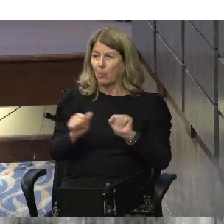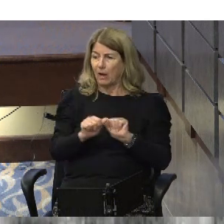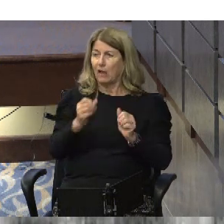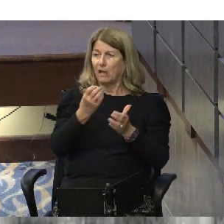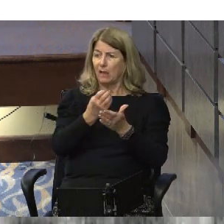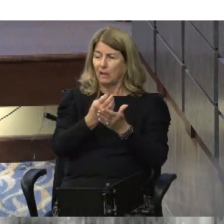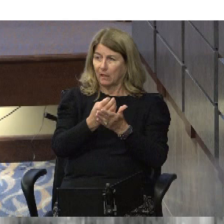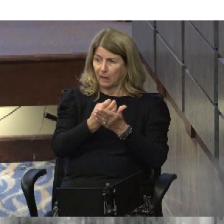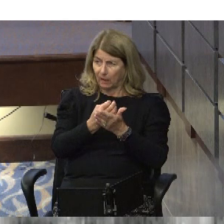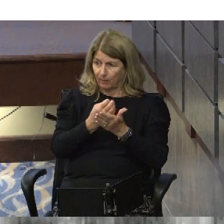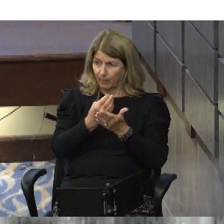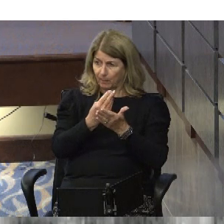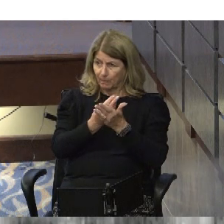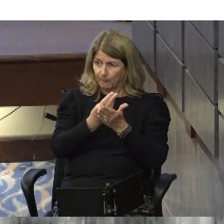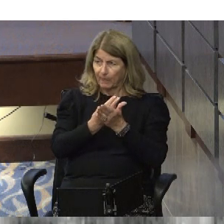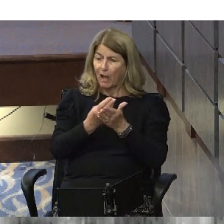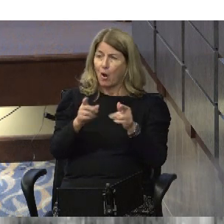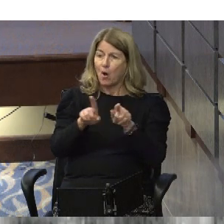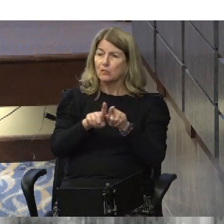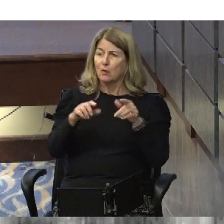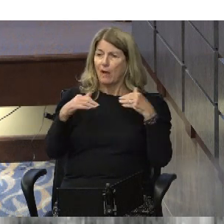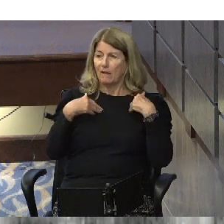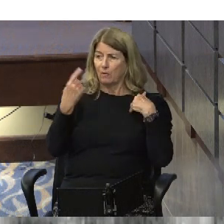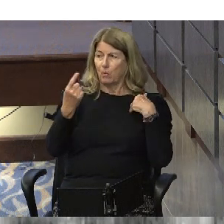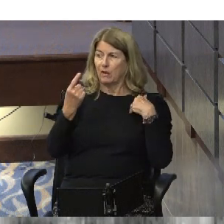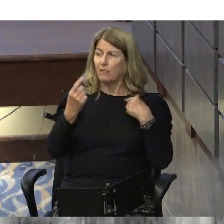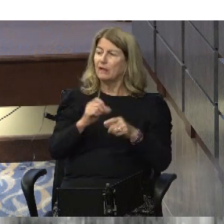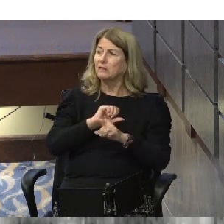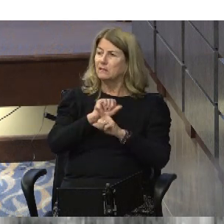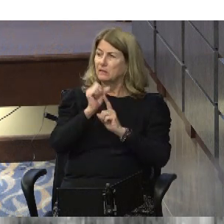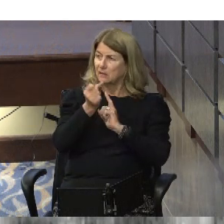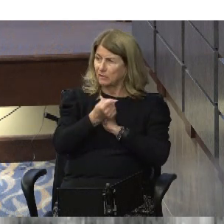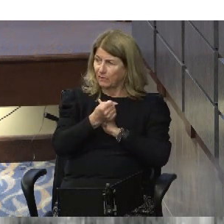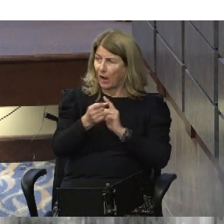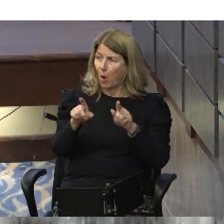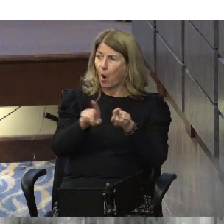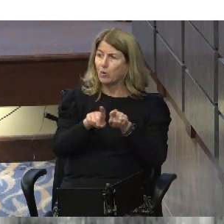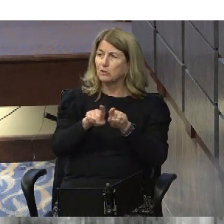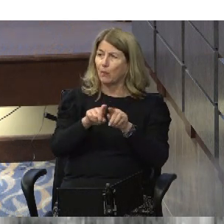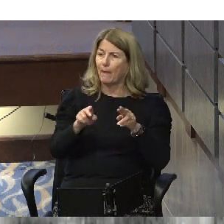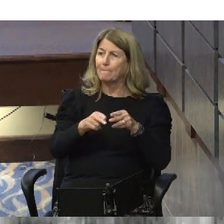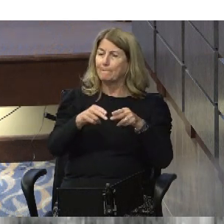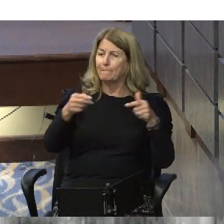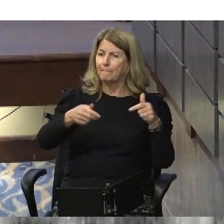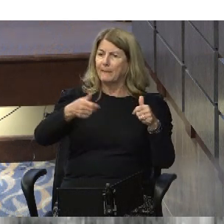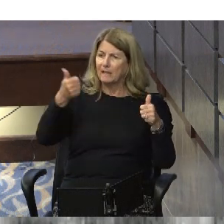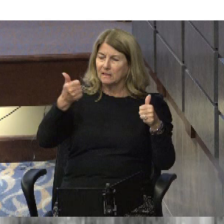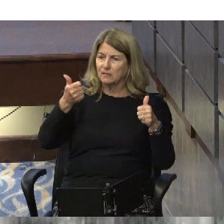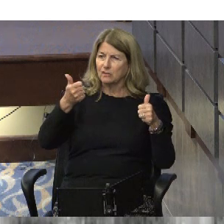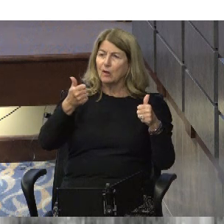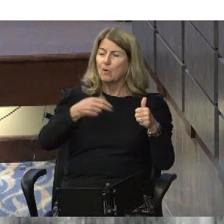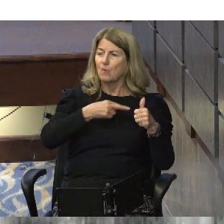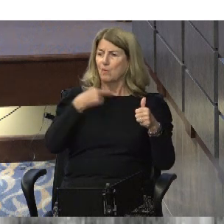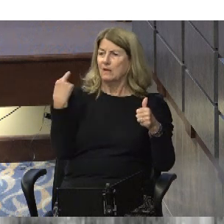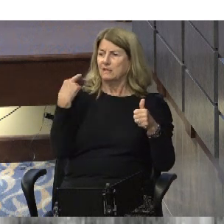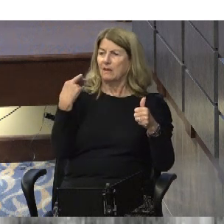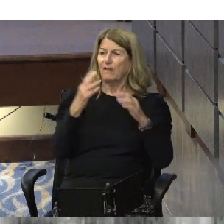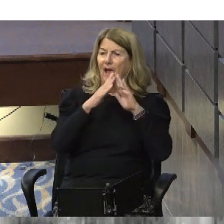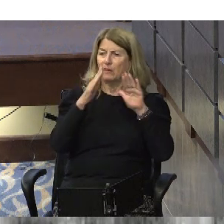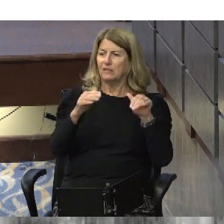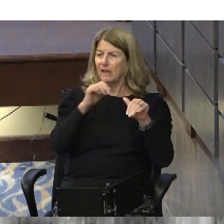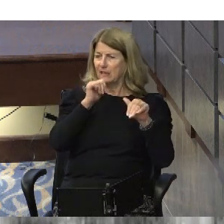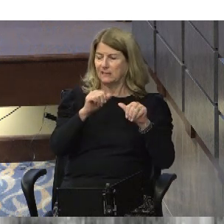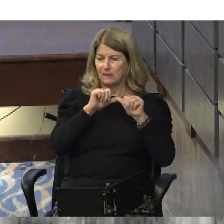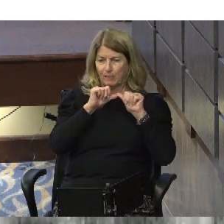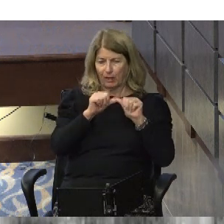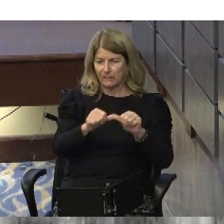also have one of these conditions B through C, they're also at greatest risk of housing instability. So this